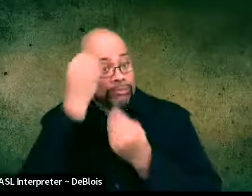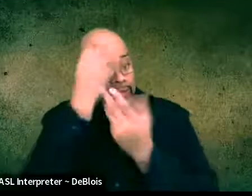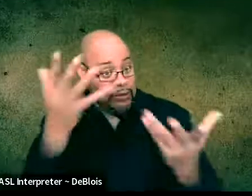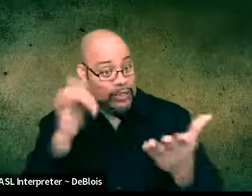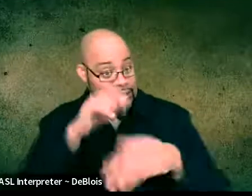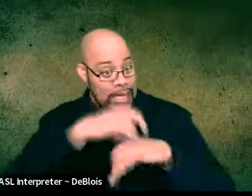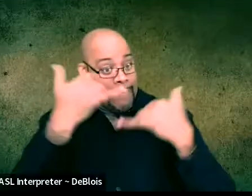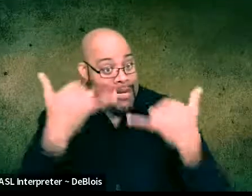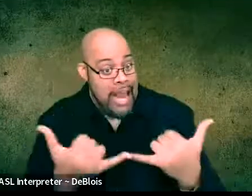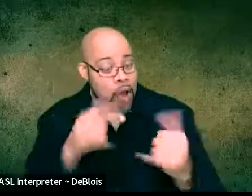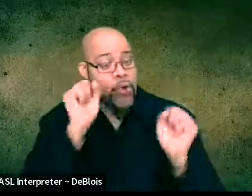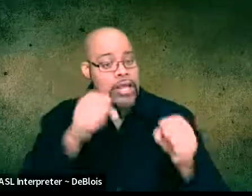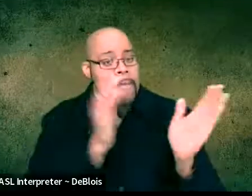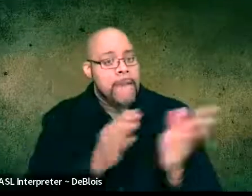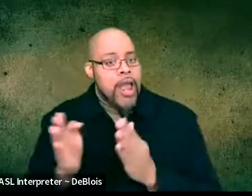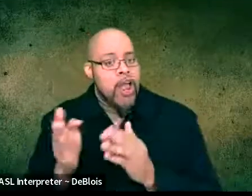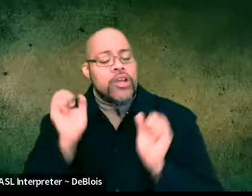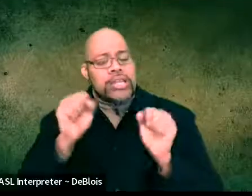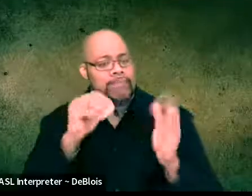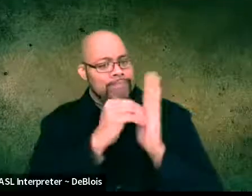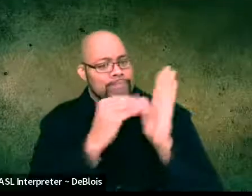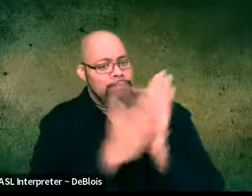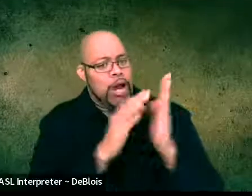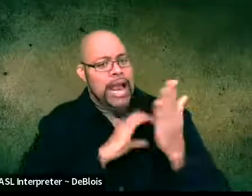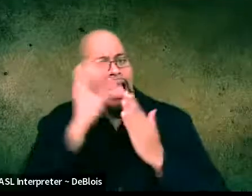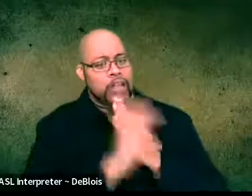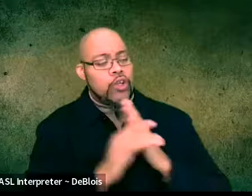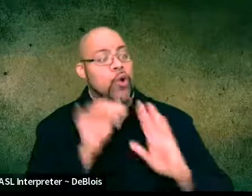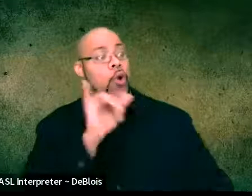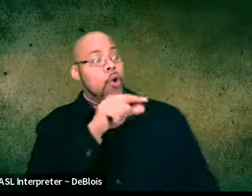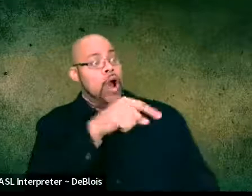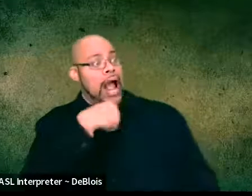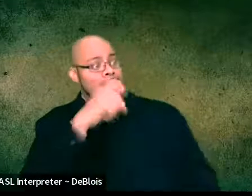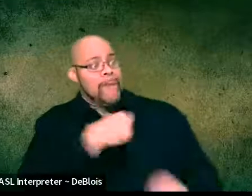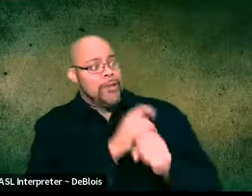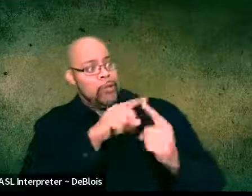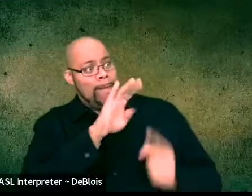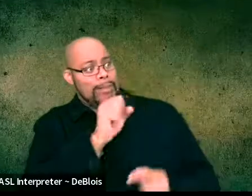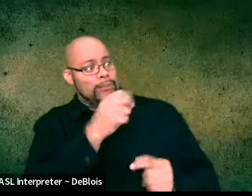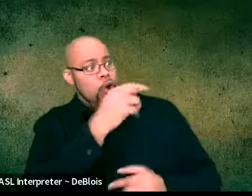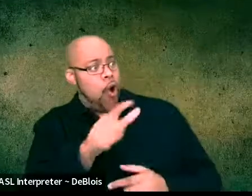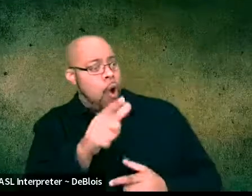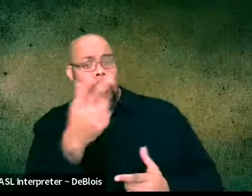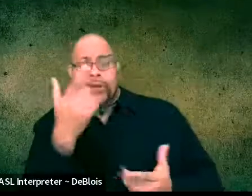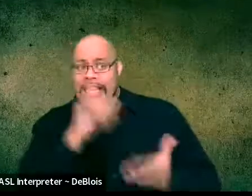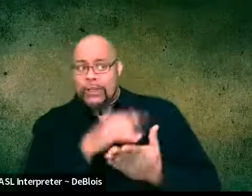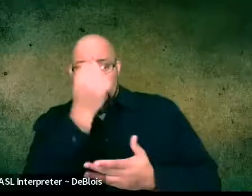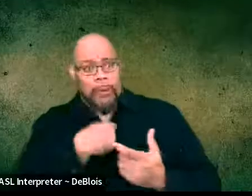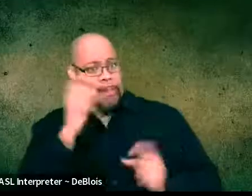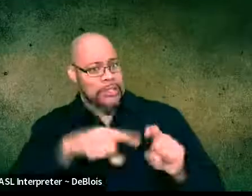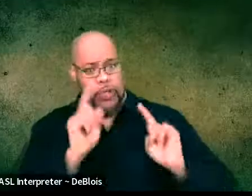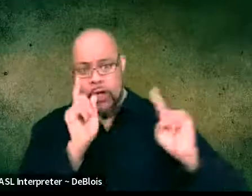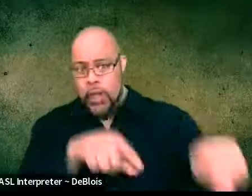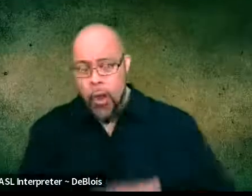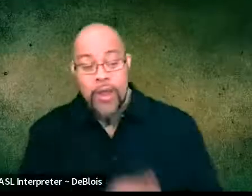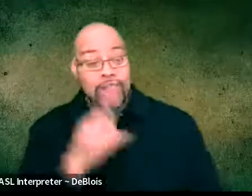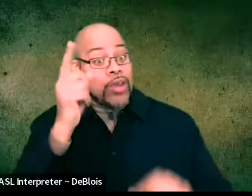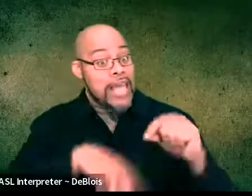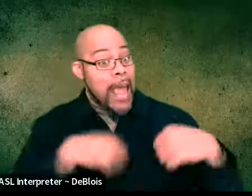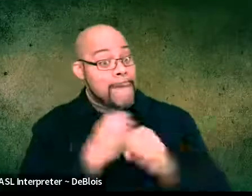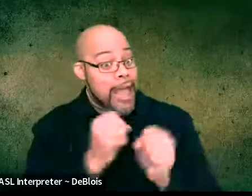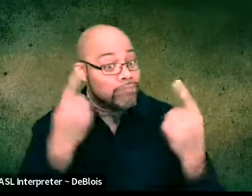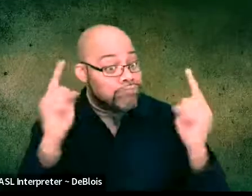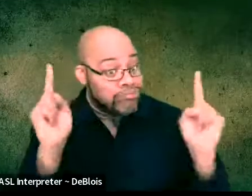time now so you can prepare. You can put it on your calendar like, oh, I got to make it to Bims Hall one of these Tuesdays. If you can't make